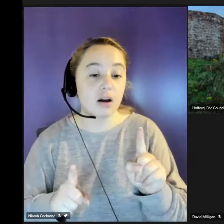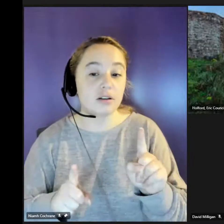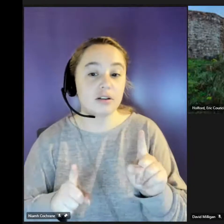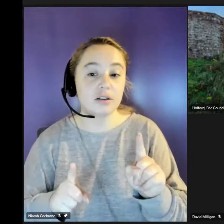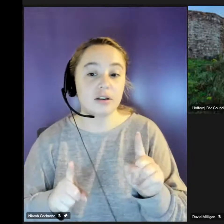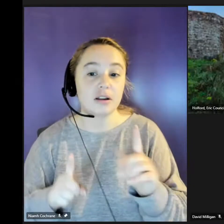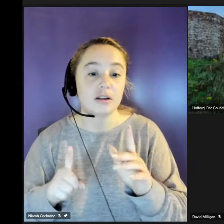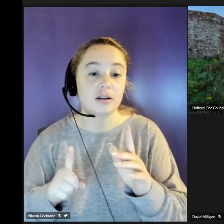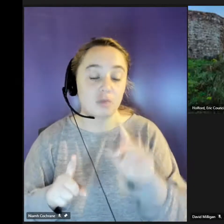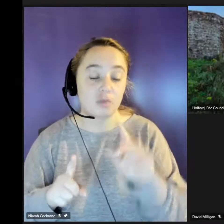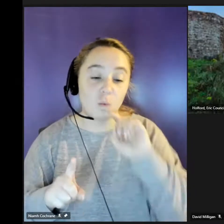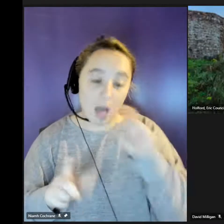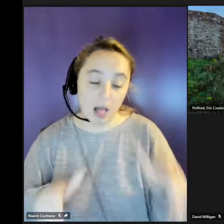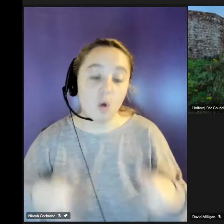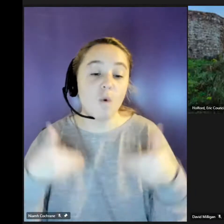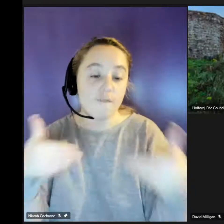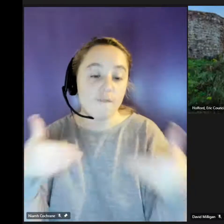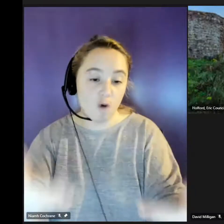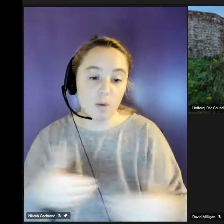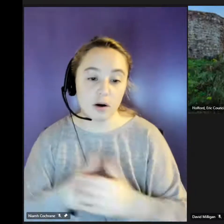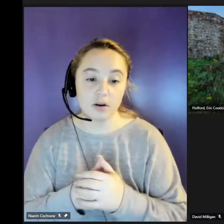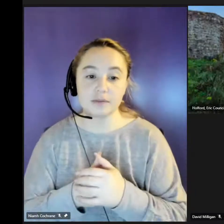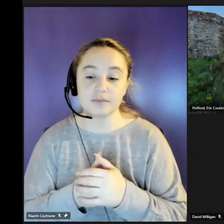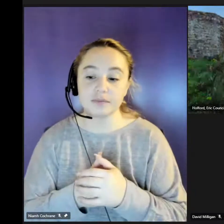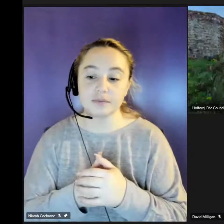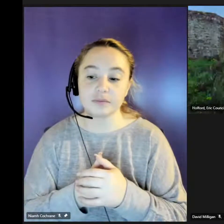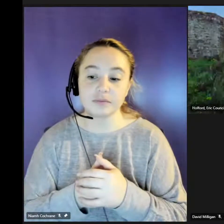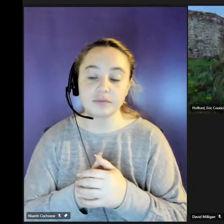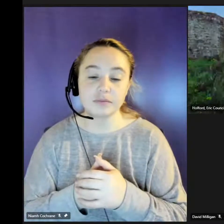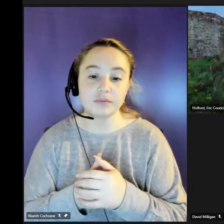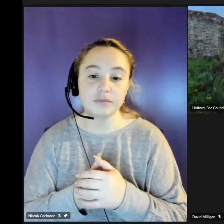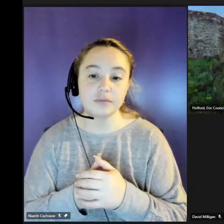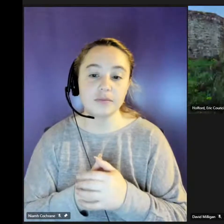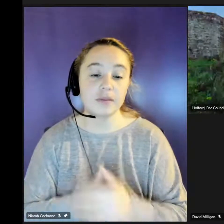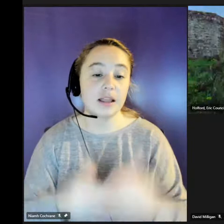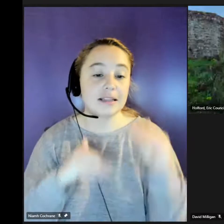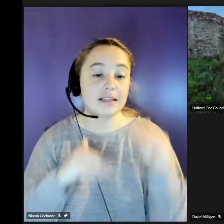going forward. I have flagged at